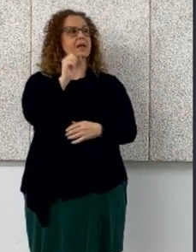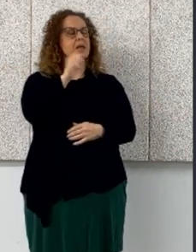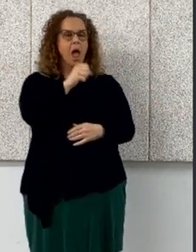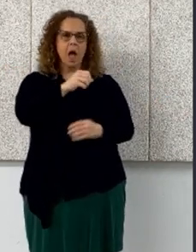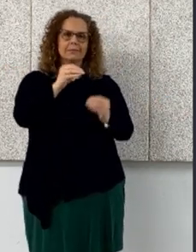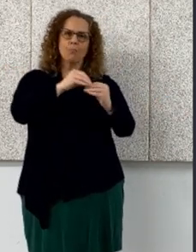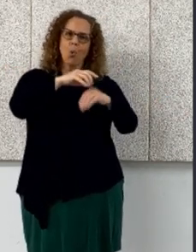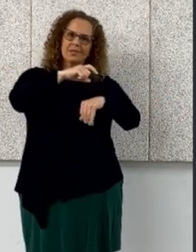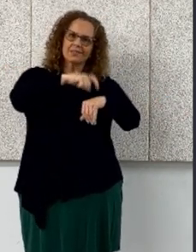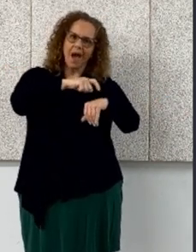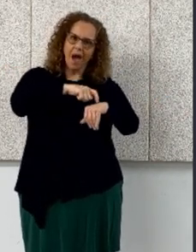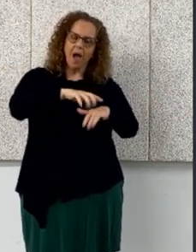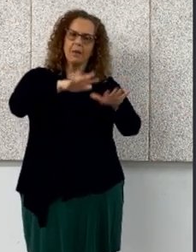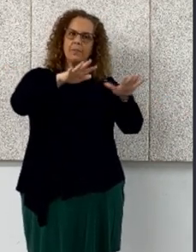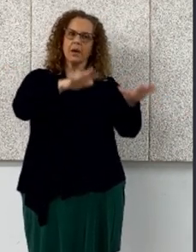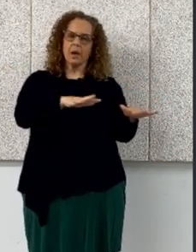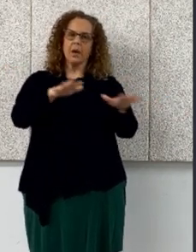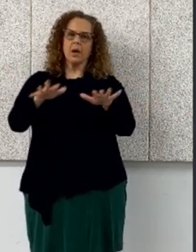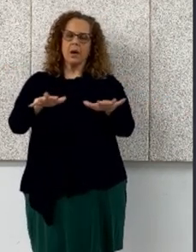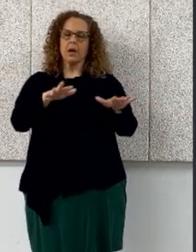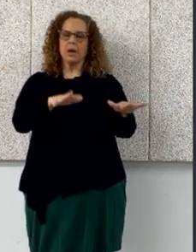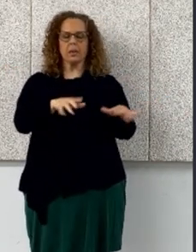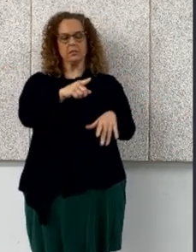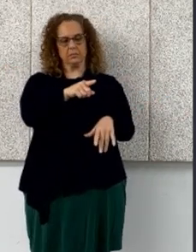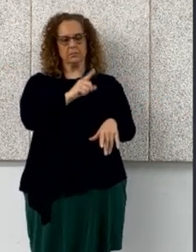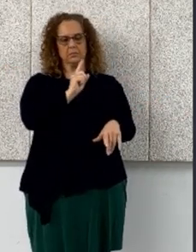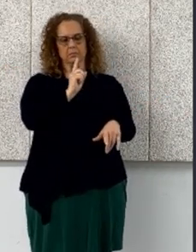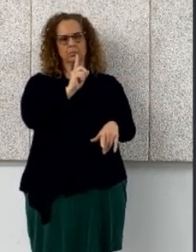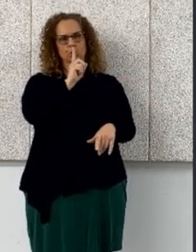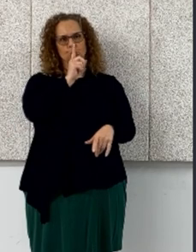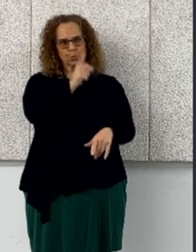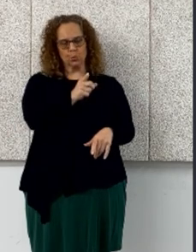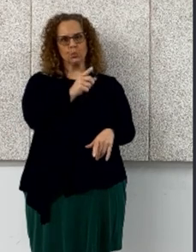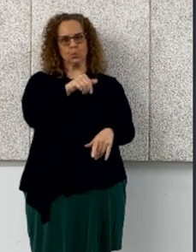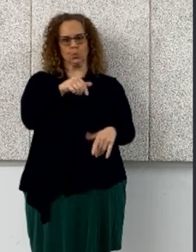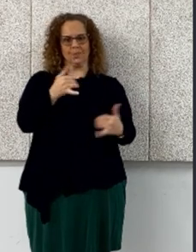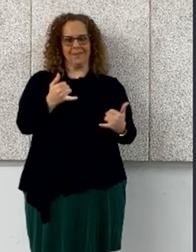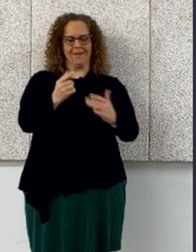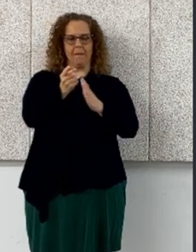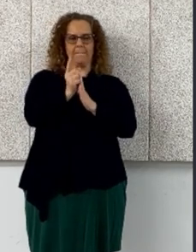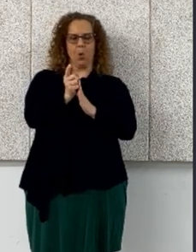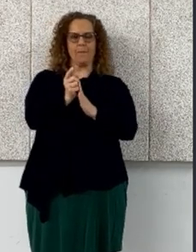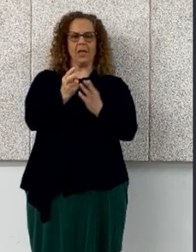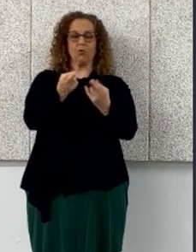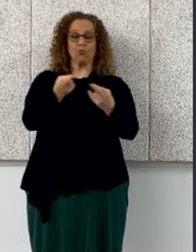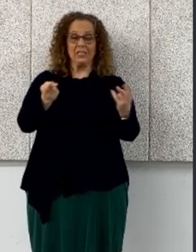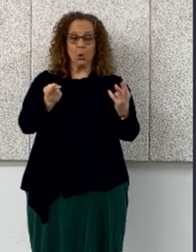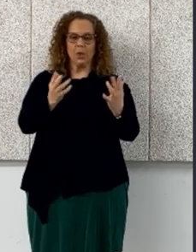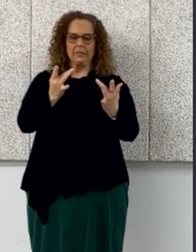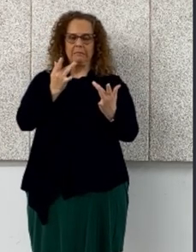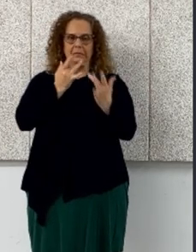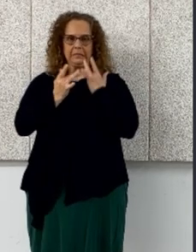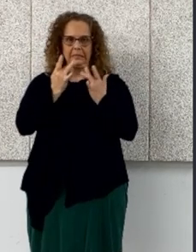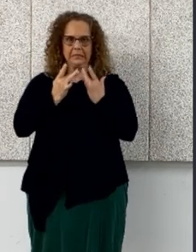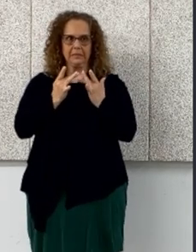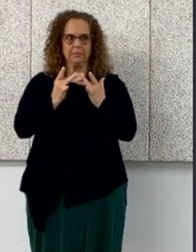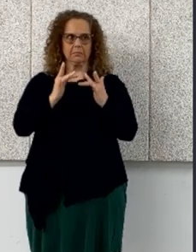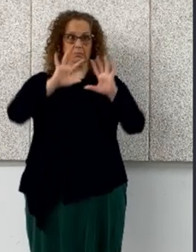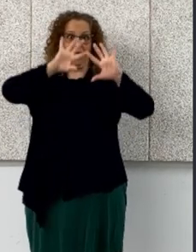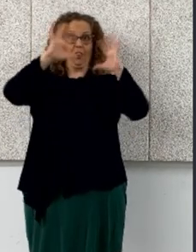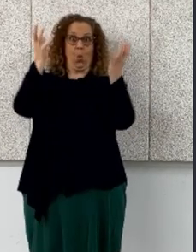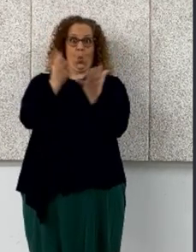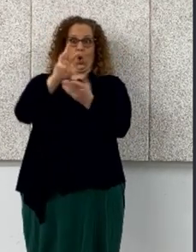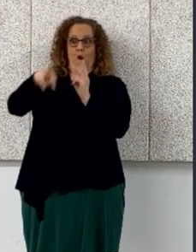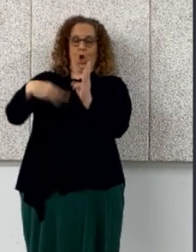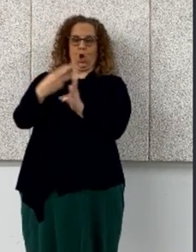Like, especially in the moment, you know, it is true that this is a moment where resources are constrained. You know, big worldwide, time. Let alone in our